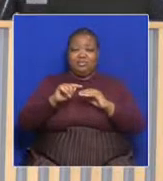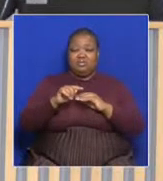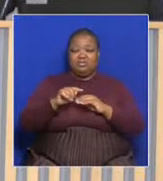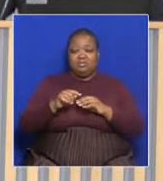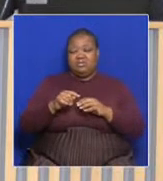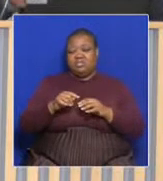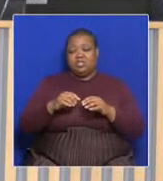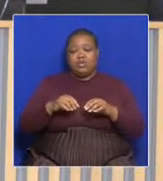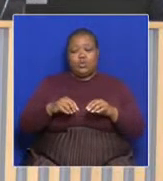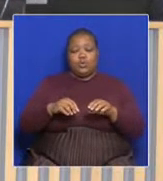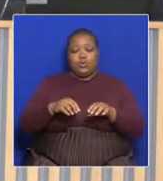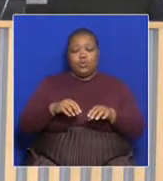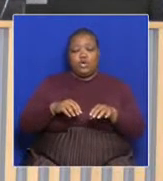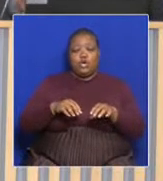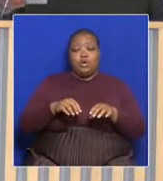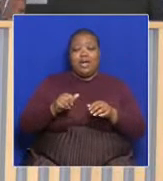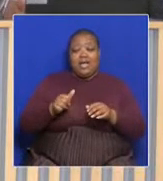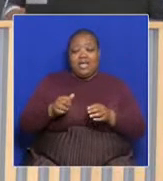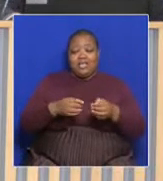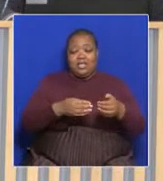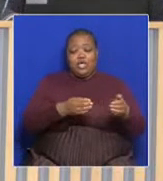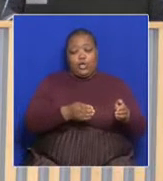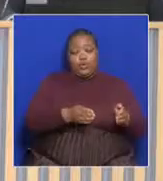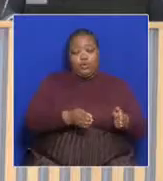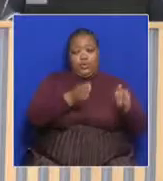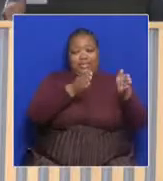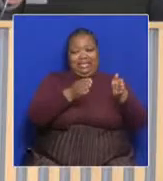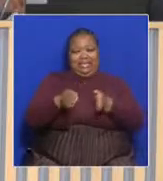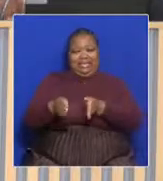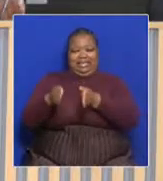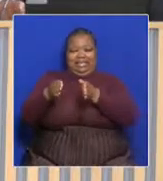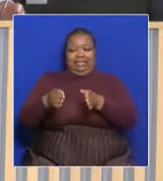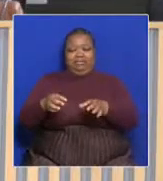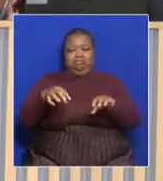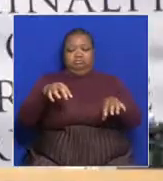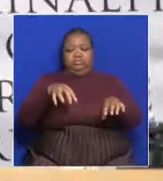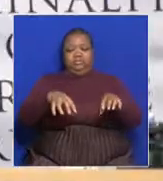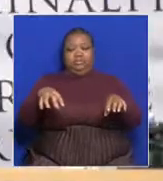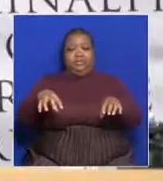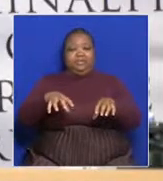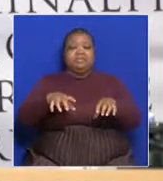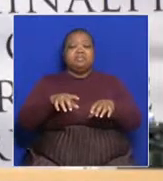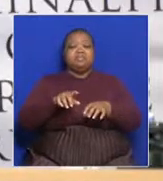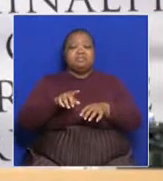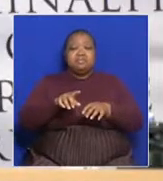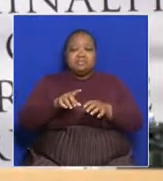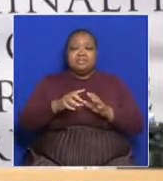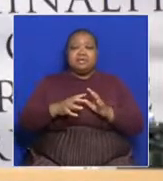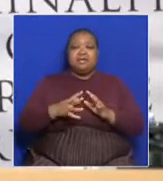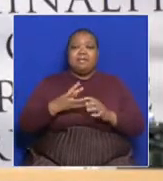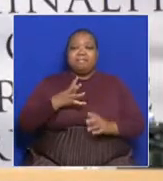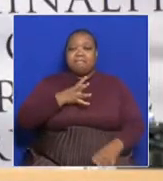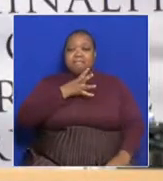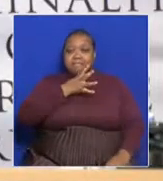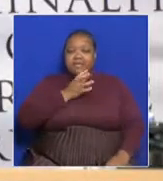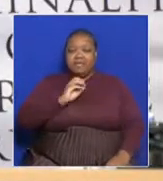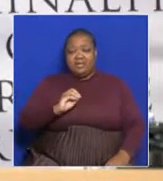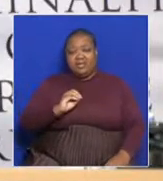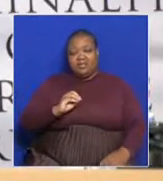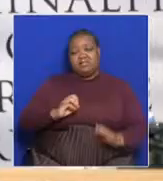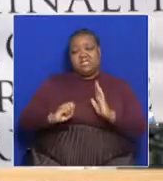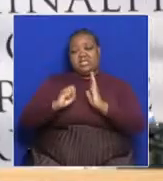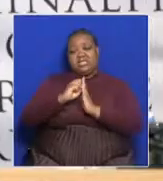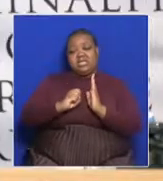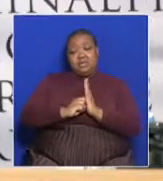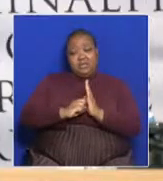So to be fair to him, that is in paragraph 19. Of his actual statement. Of his actual statement before Yes. the commission now. Yes. So